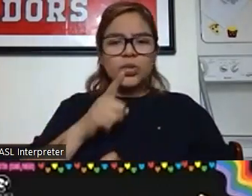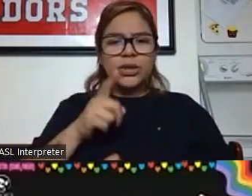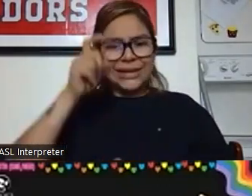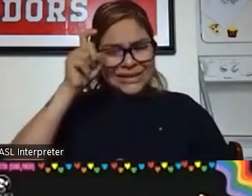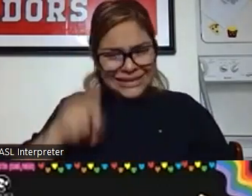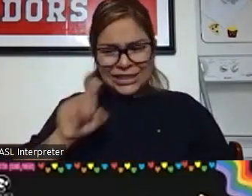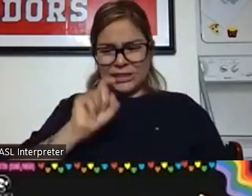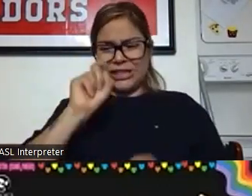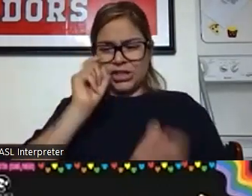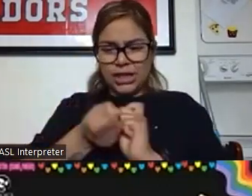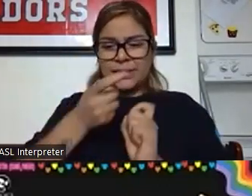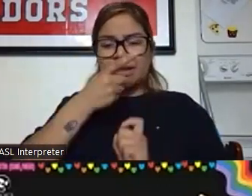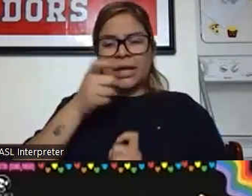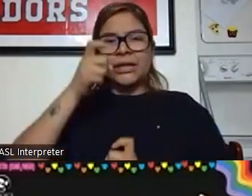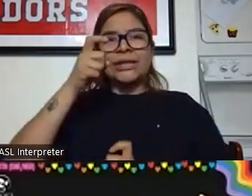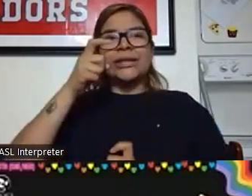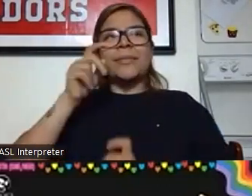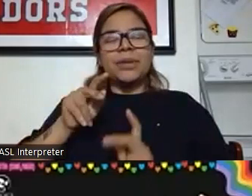can access the backup services.